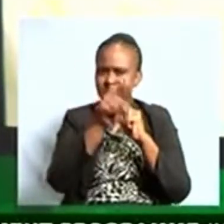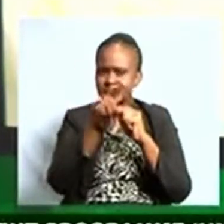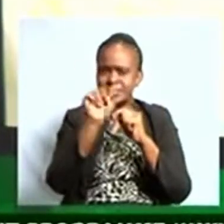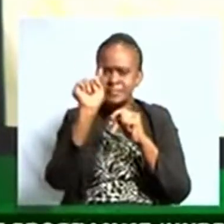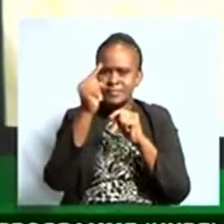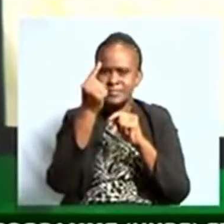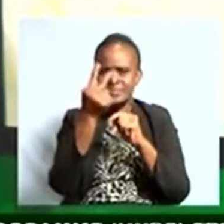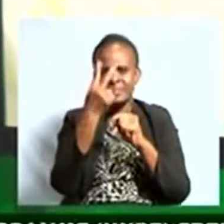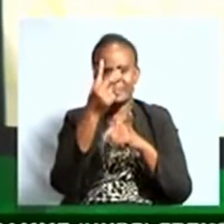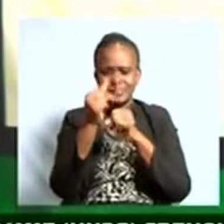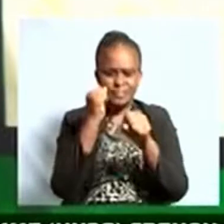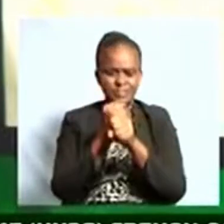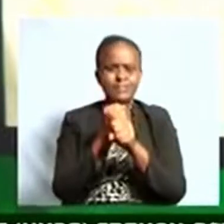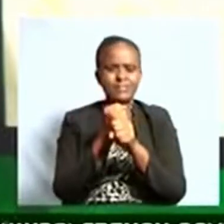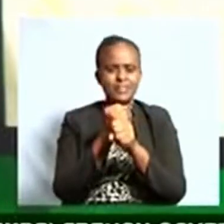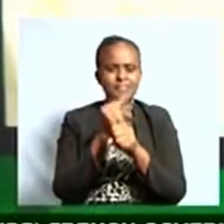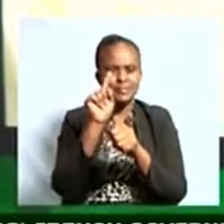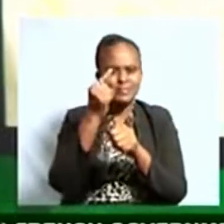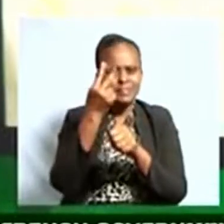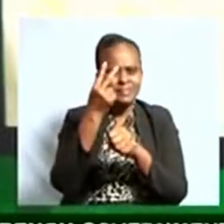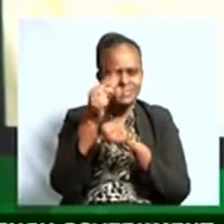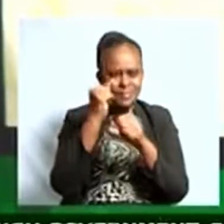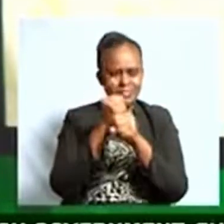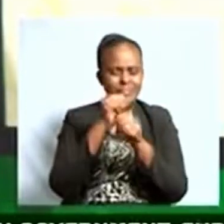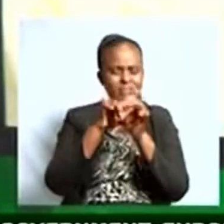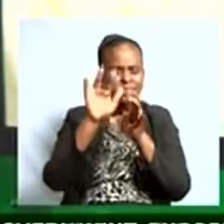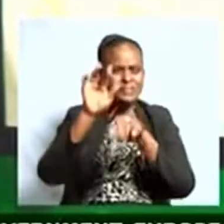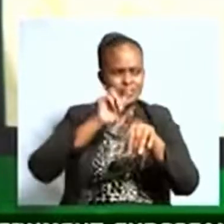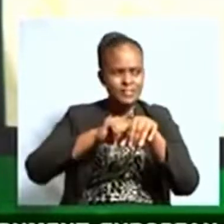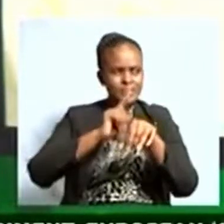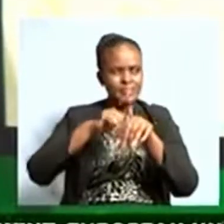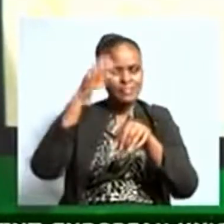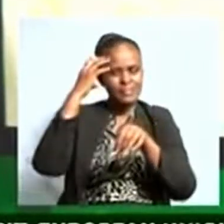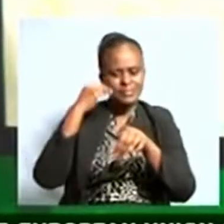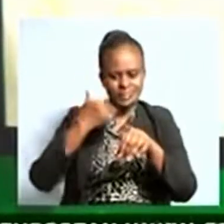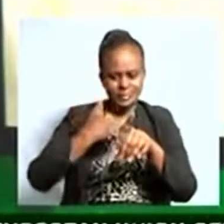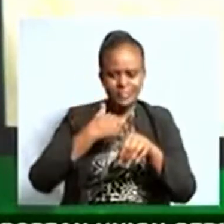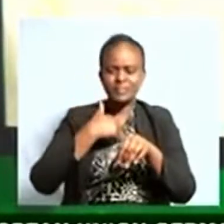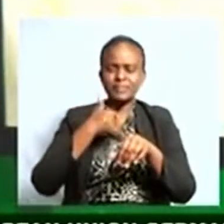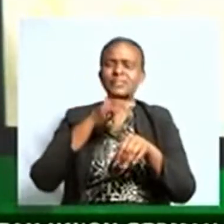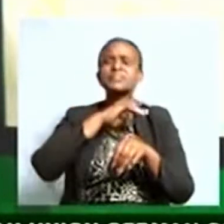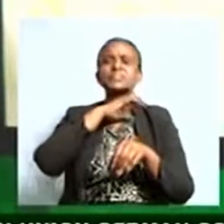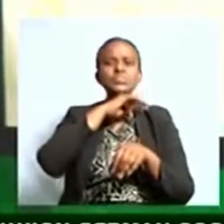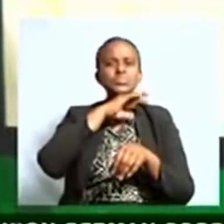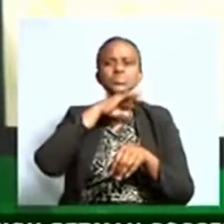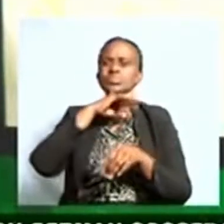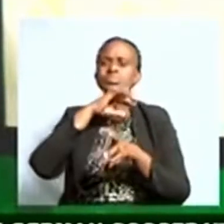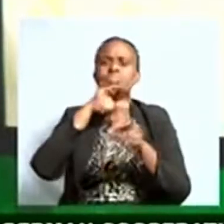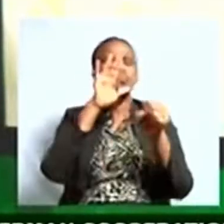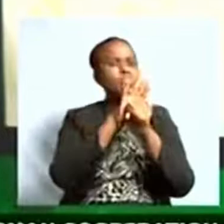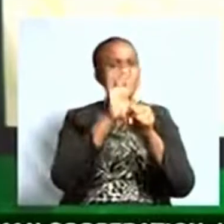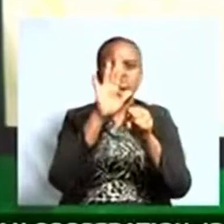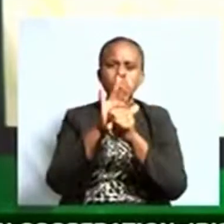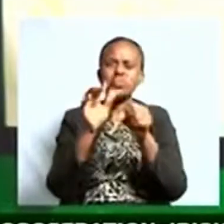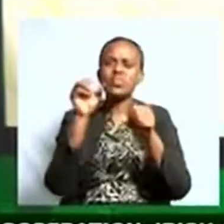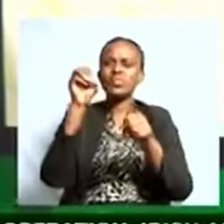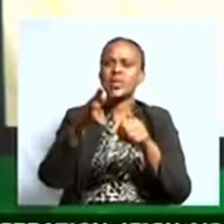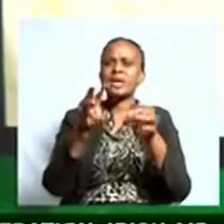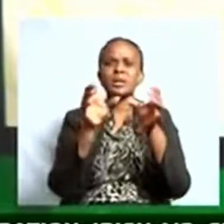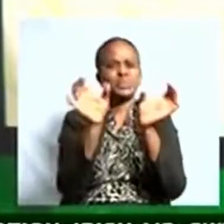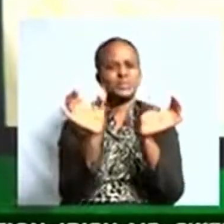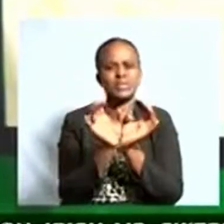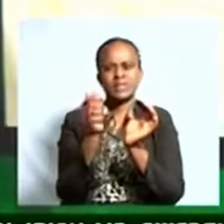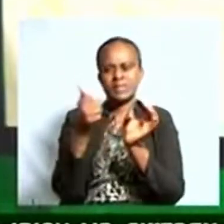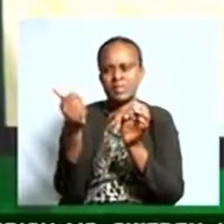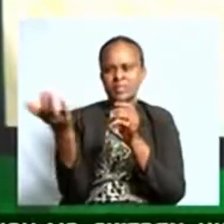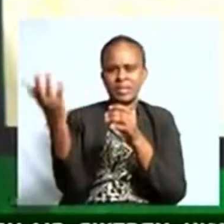first 2 years of his tenure. We had mountains of garbage in Munali constituency. And he